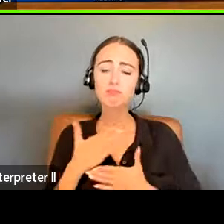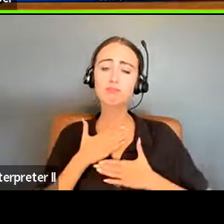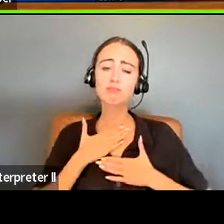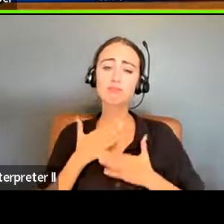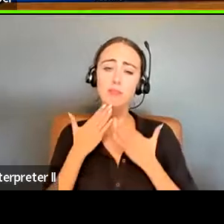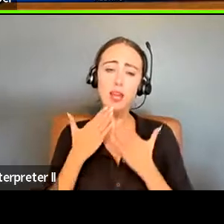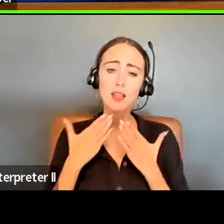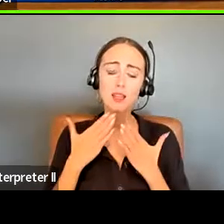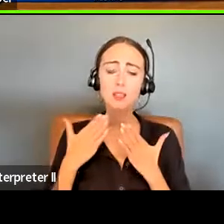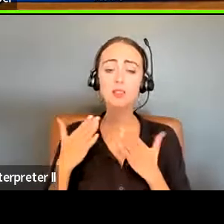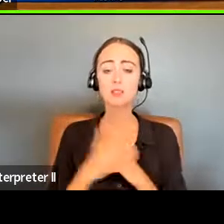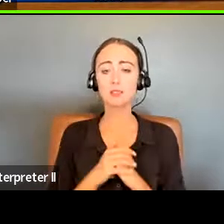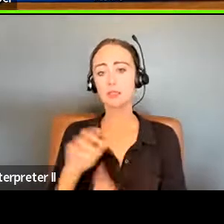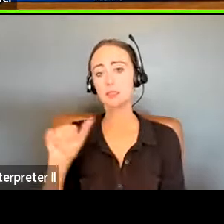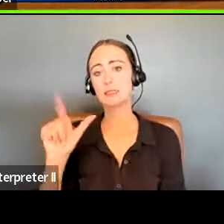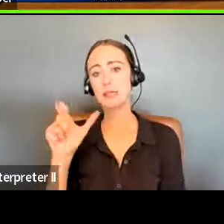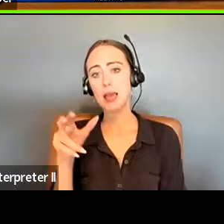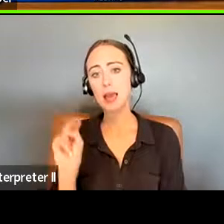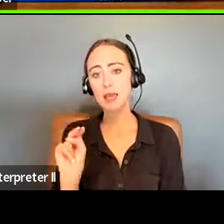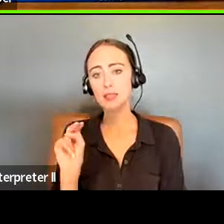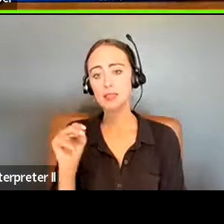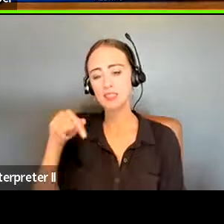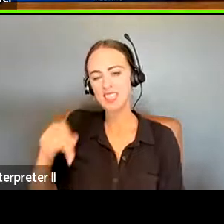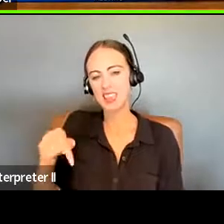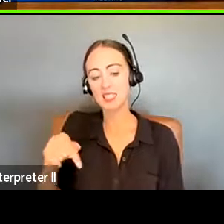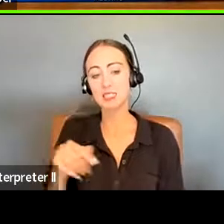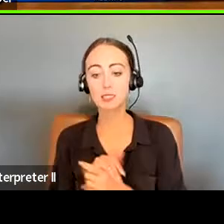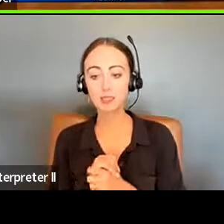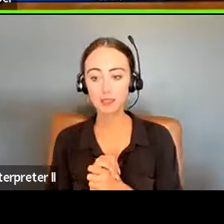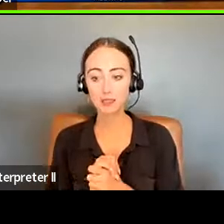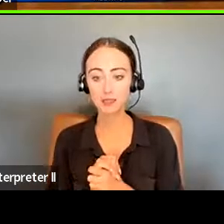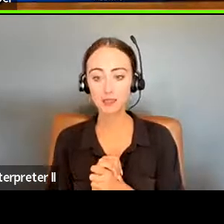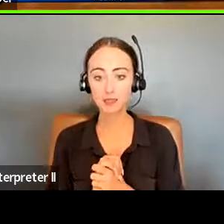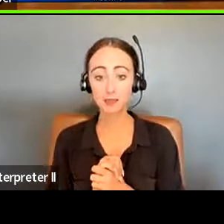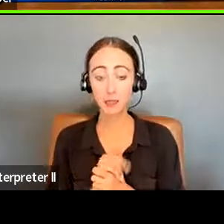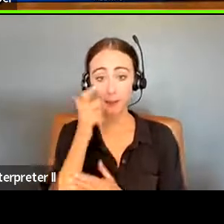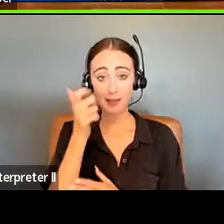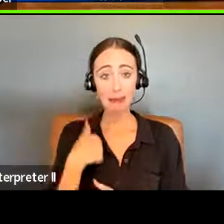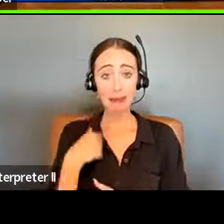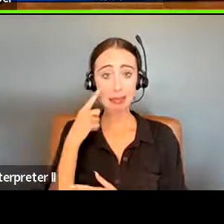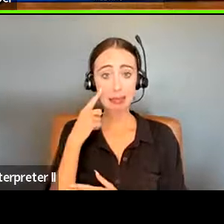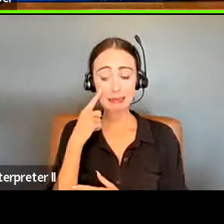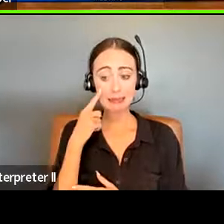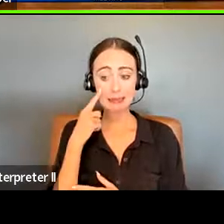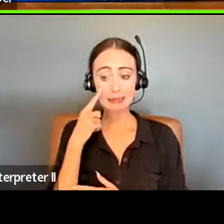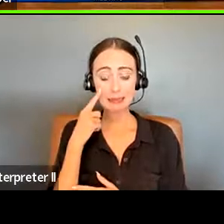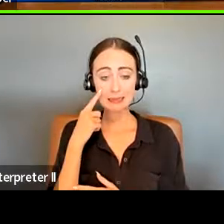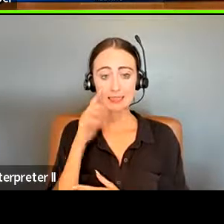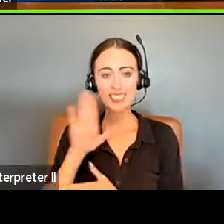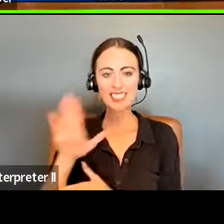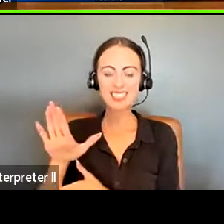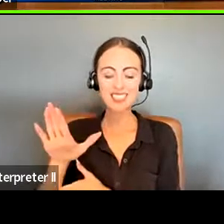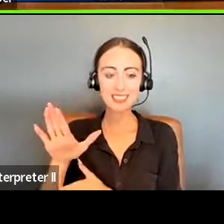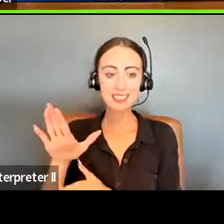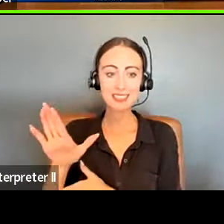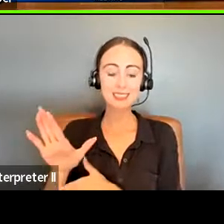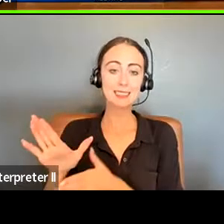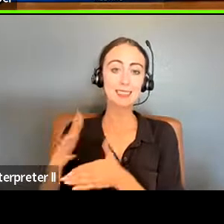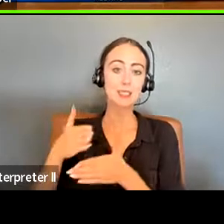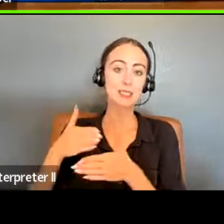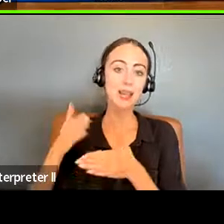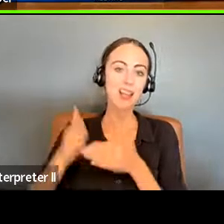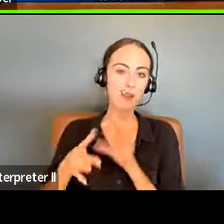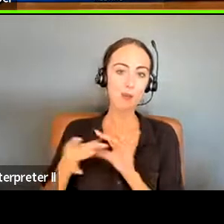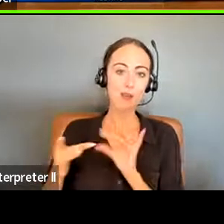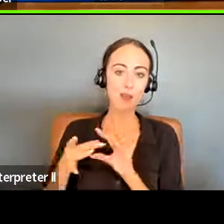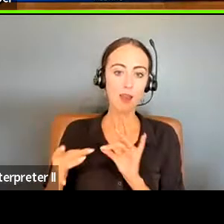to Councilmember Allen on this measure, because I think his closing comment